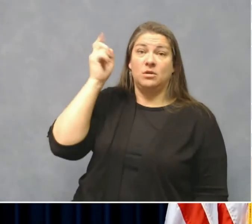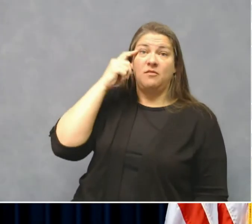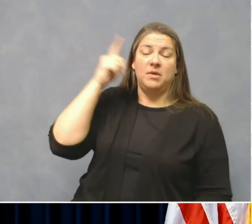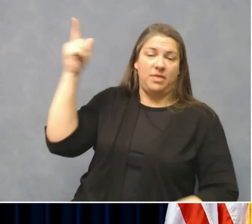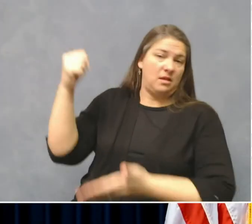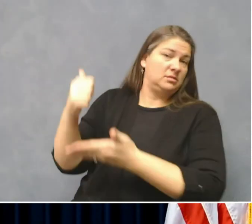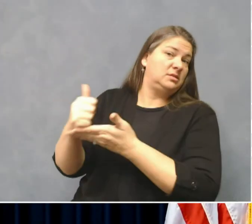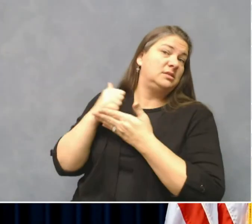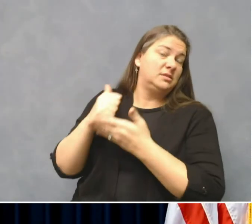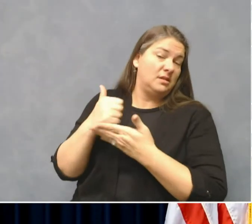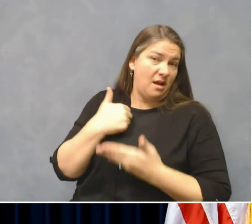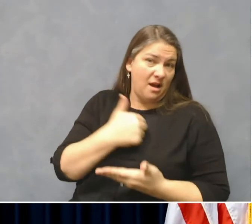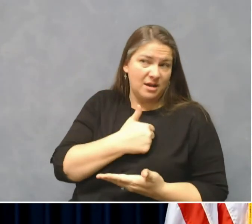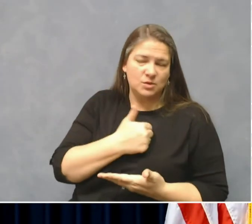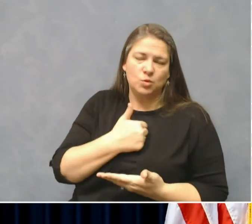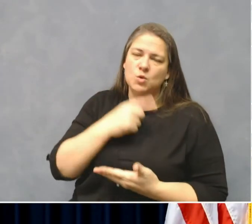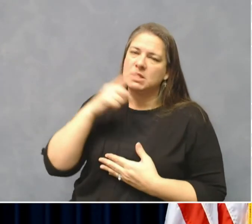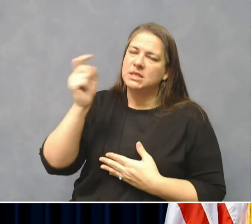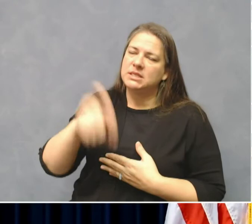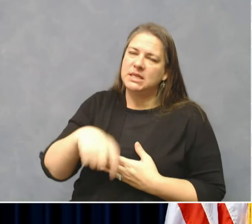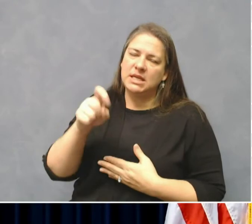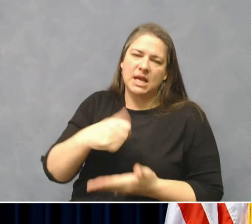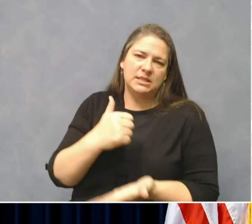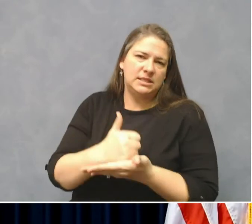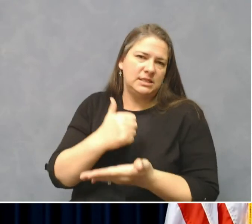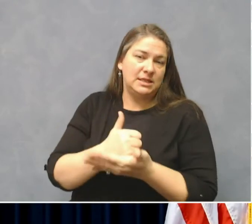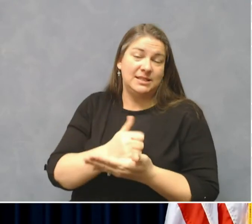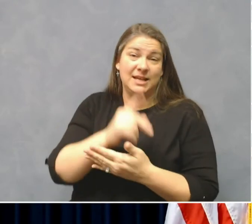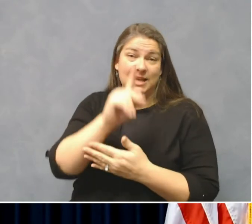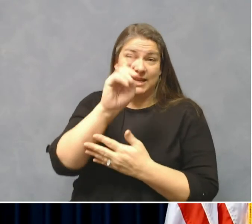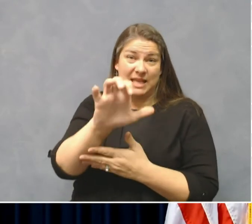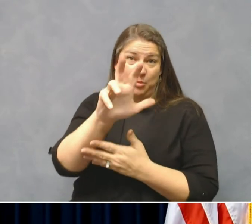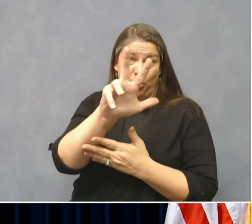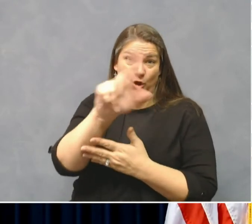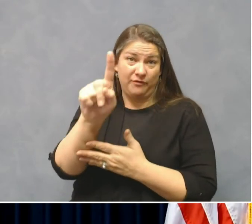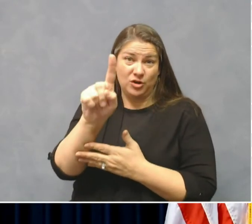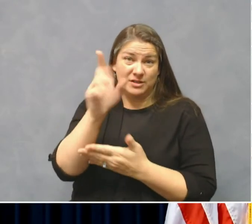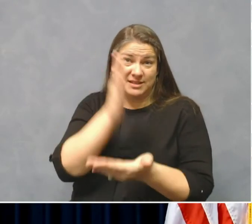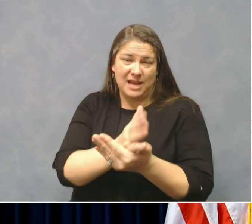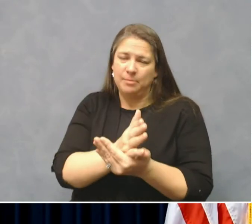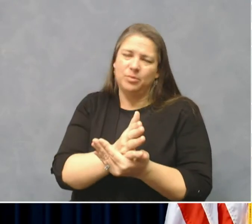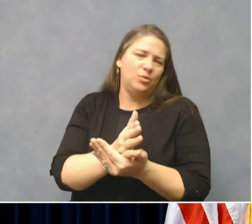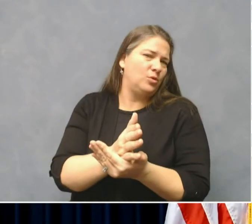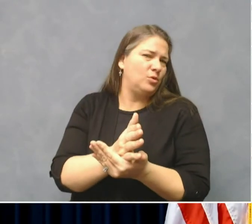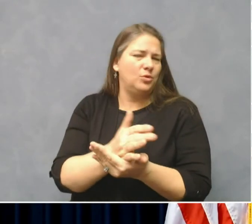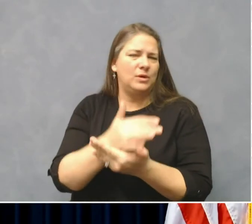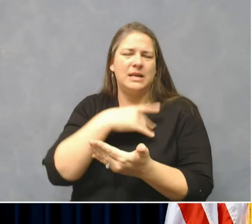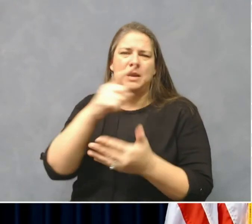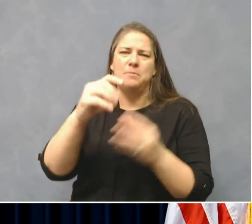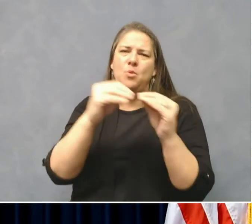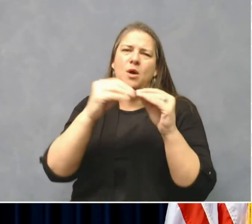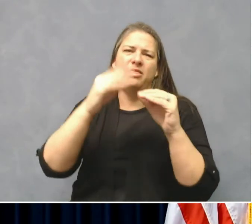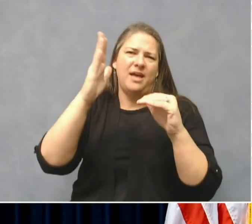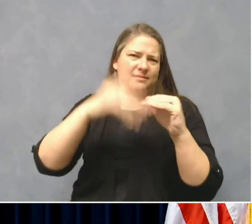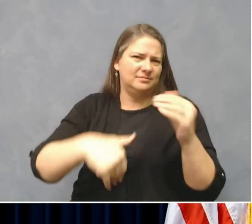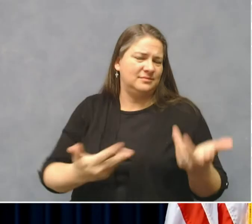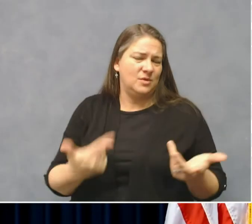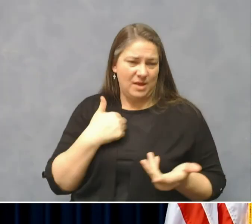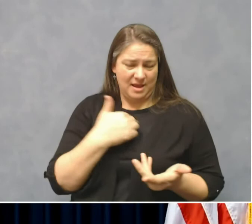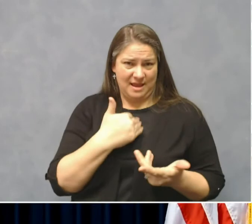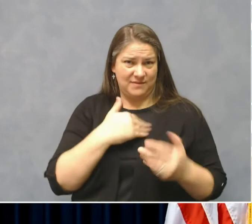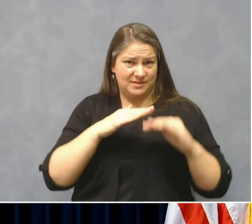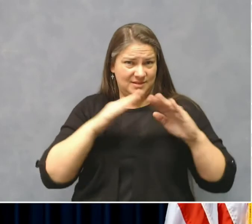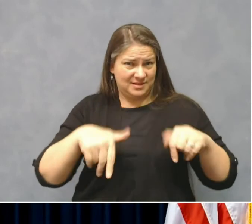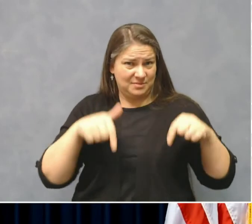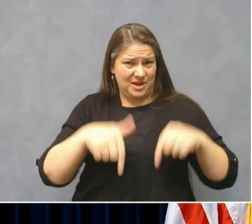desperately need them to do it beyond December 31st, and we need them to do it soon. I mean, all these systems that we have in place, we got to give people